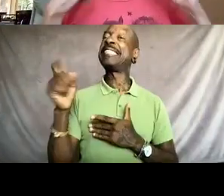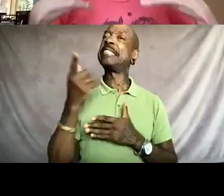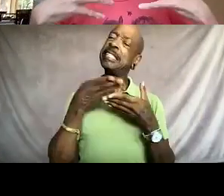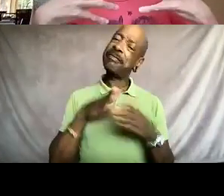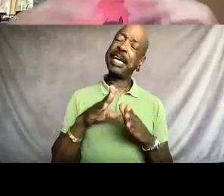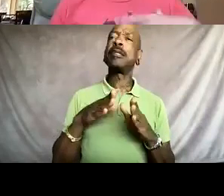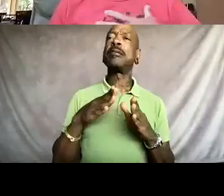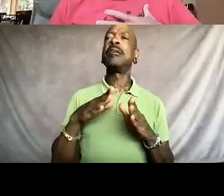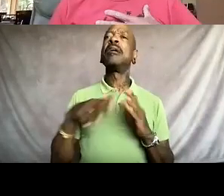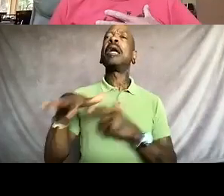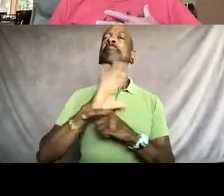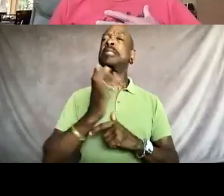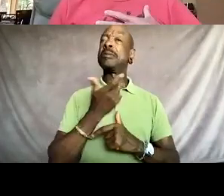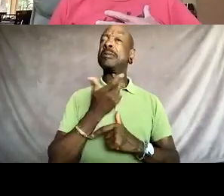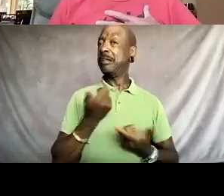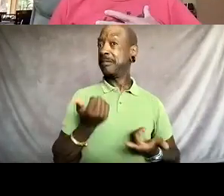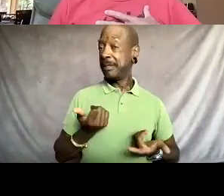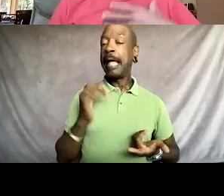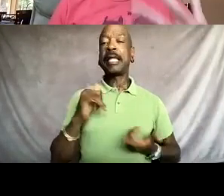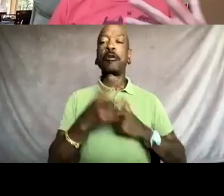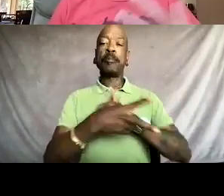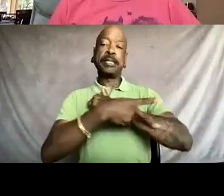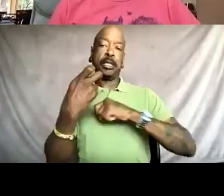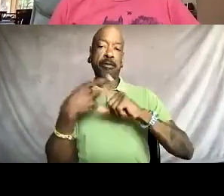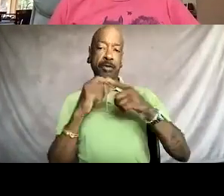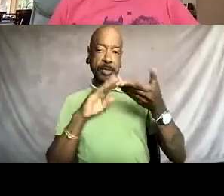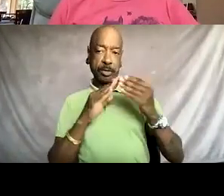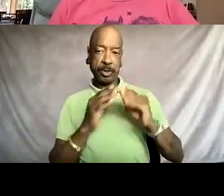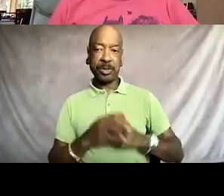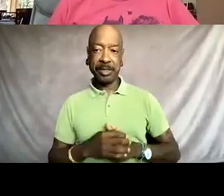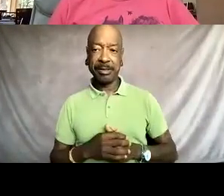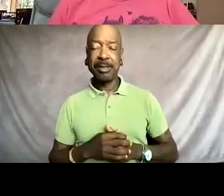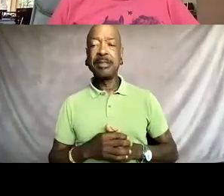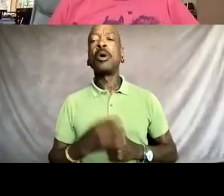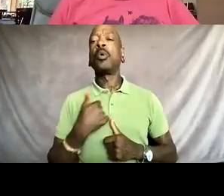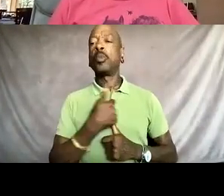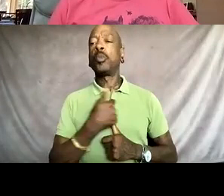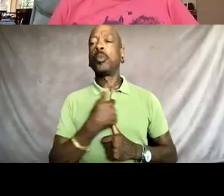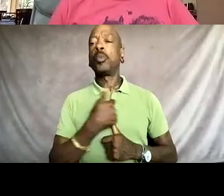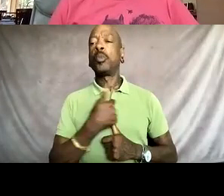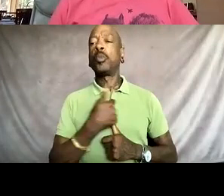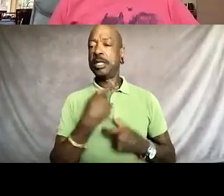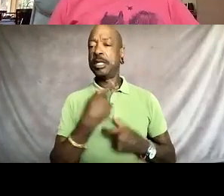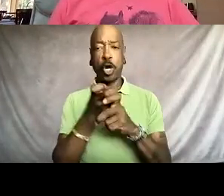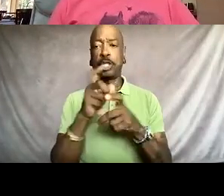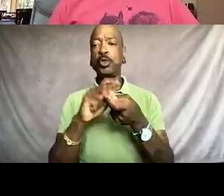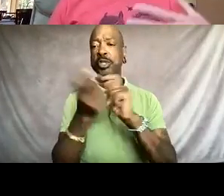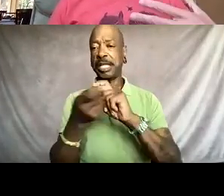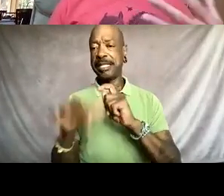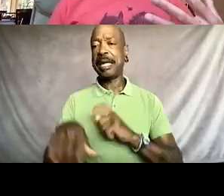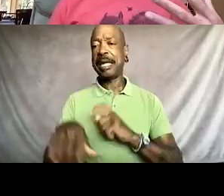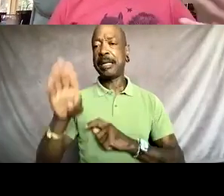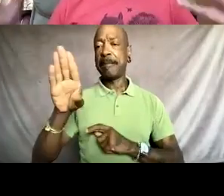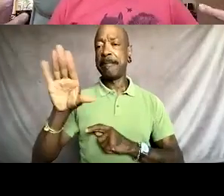that, that would be stealing from the community. So yeah, we try to make it very hard to change. A